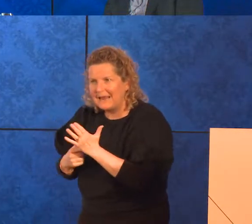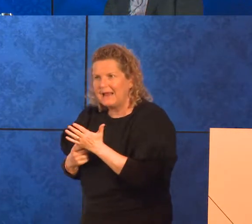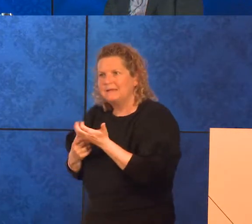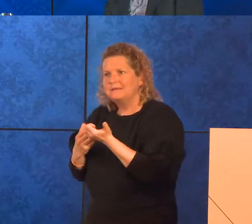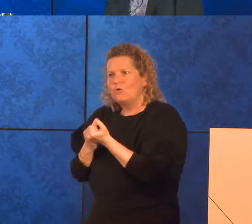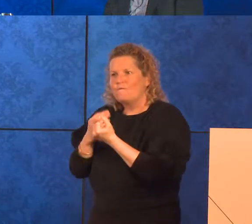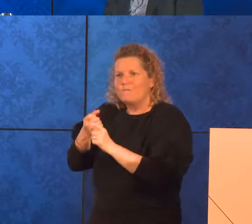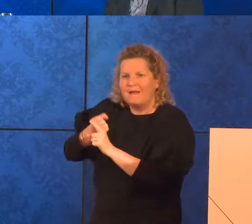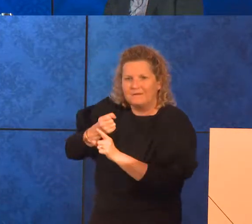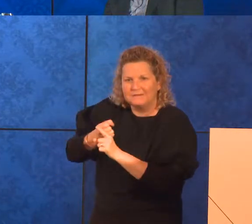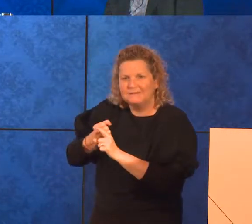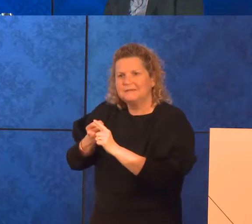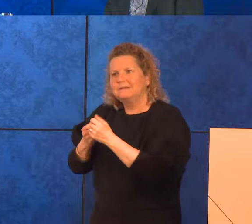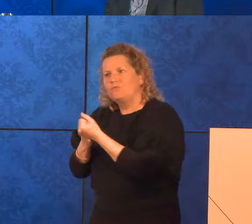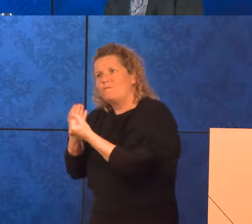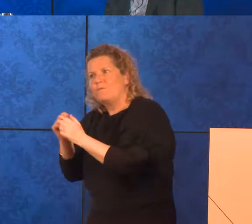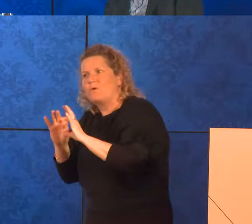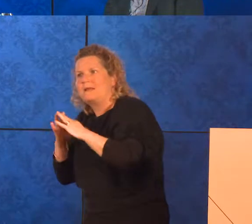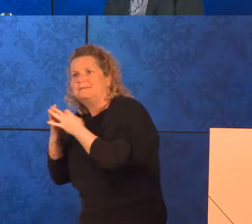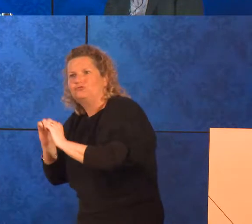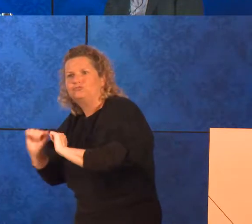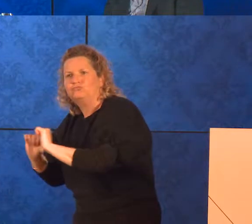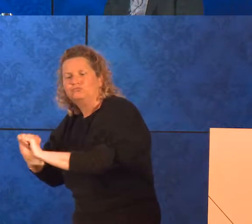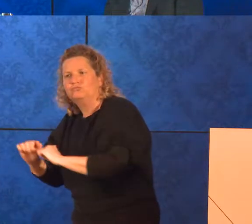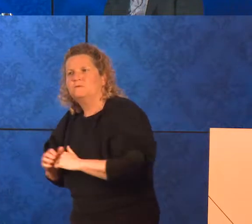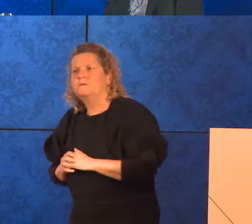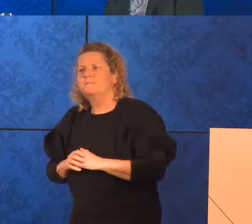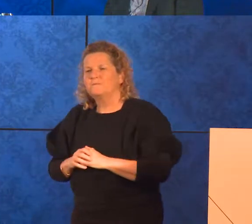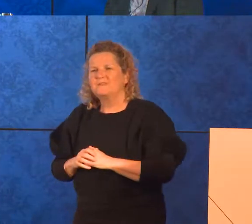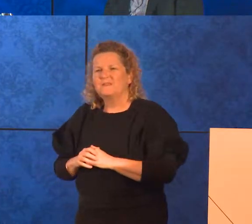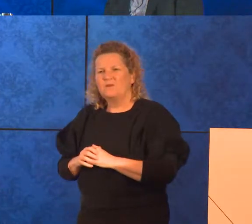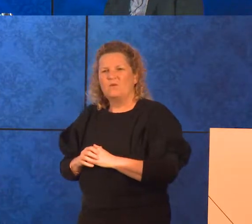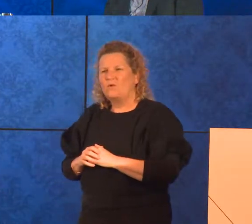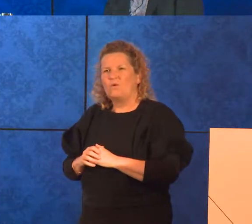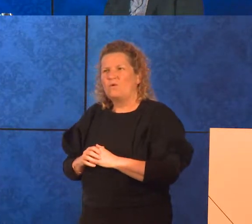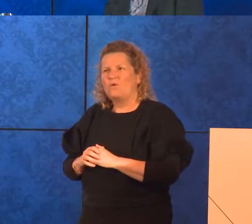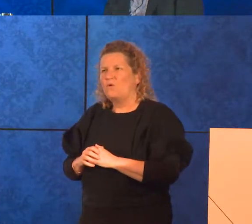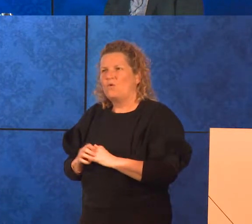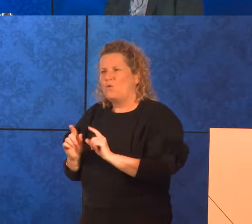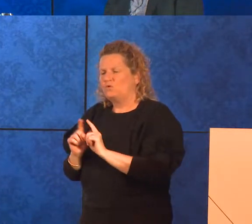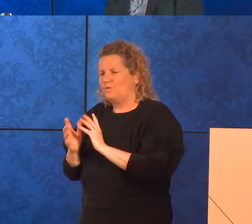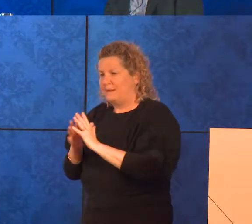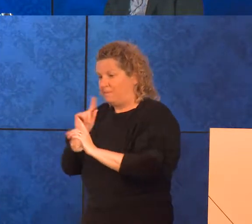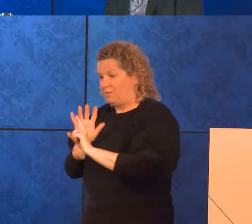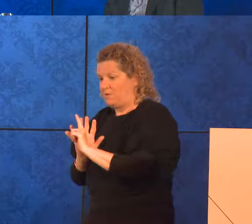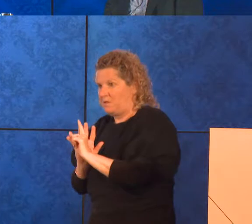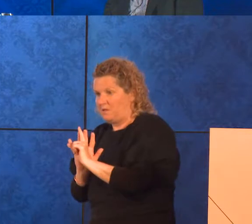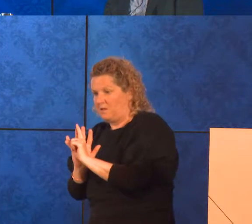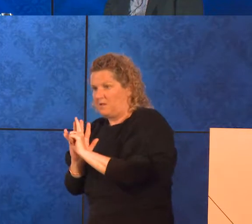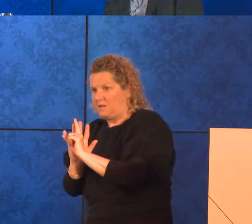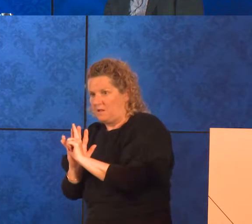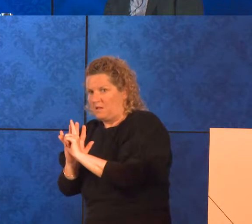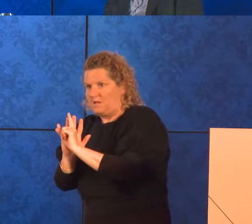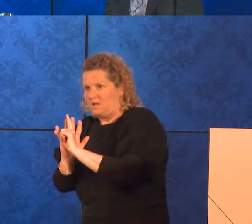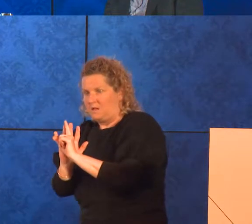representative organisations, and with the people around them who are going to be able to help them do it in a safe way that's going to work,